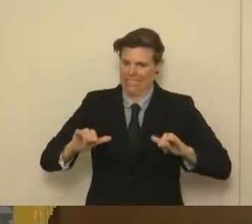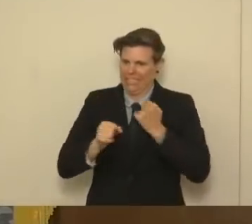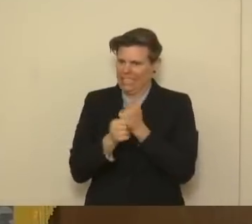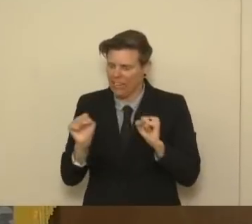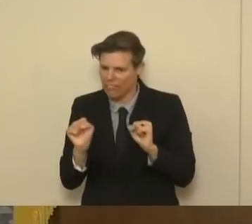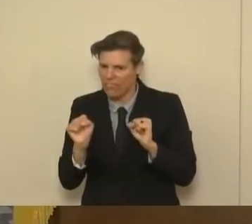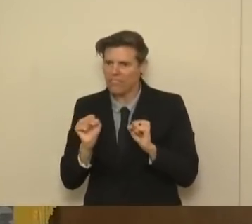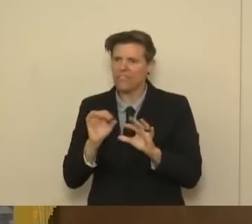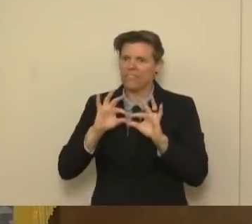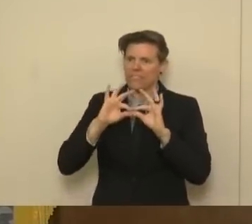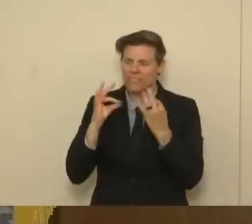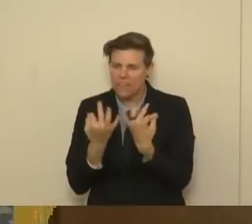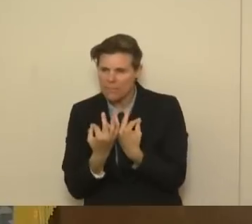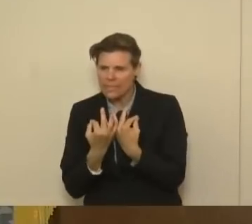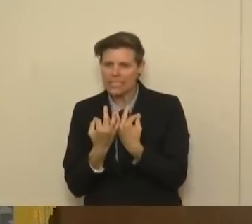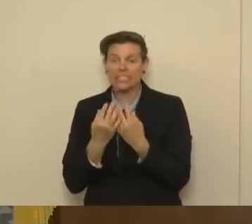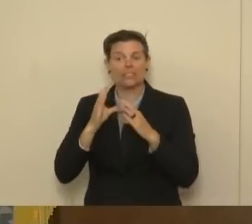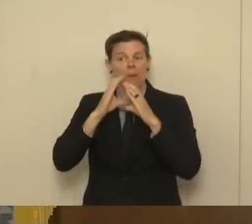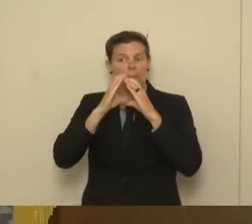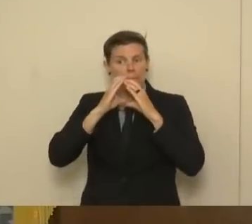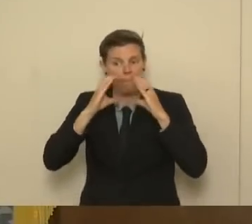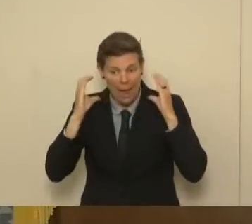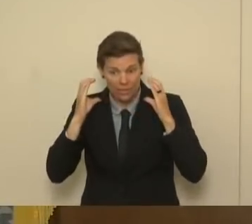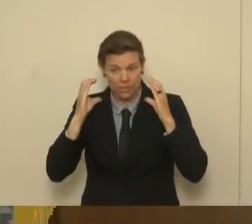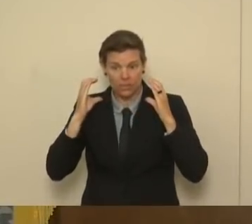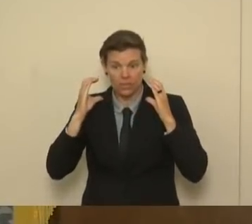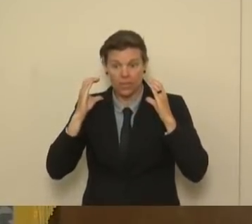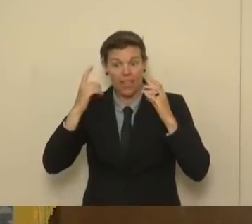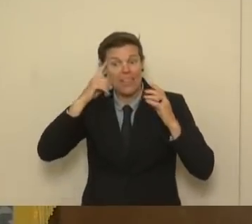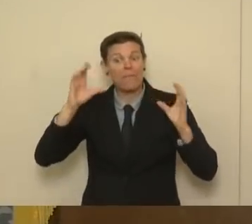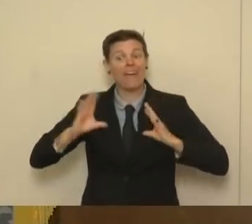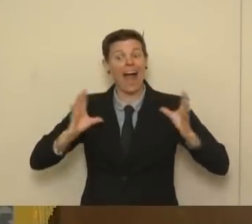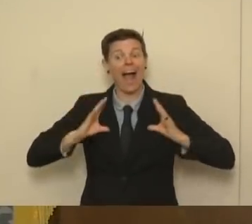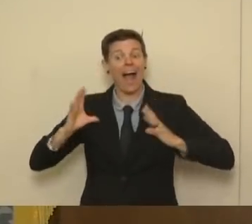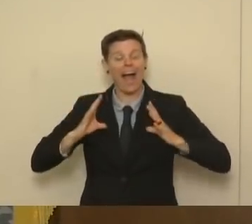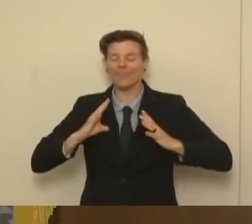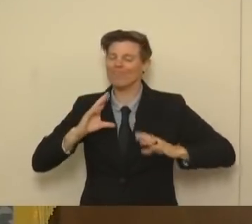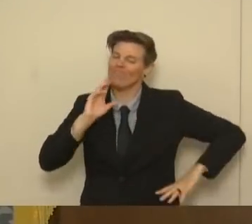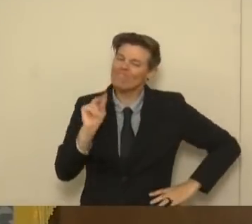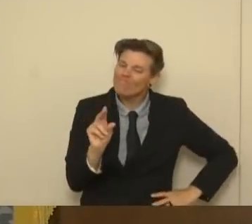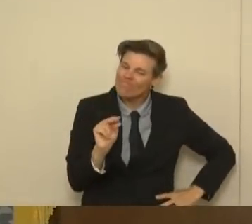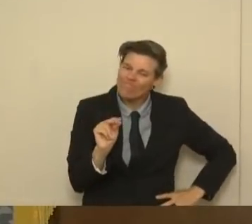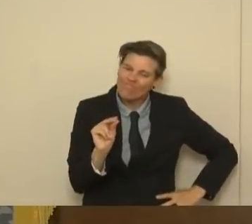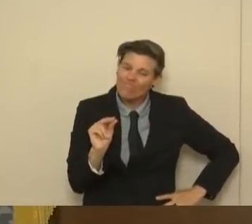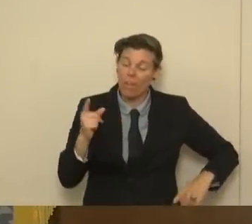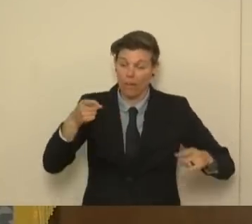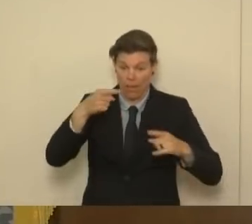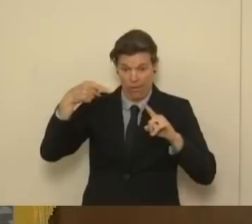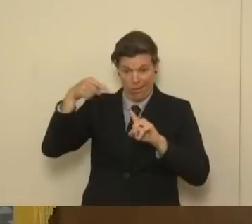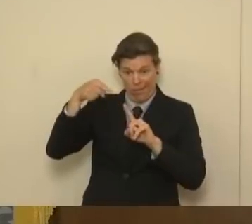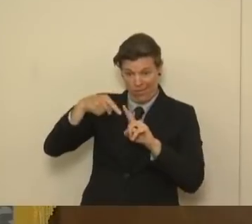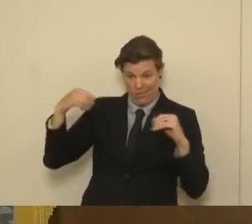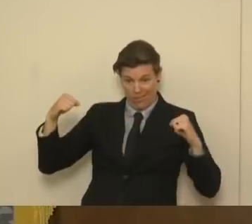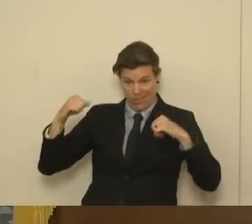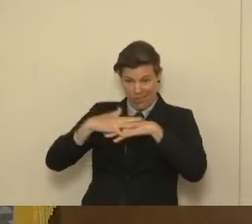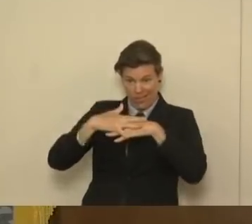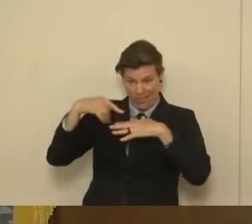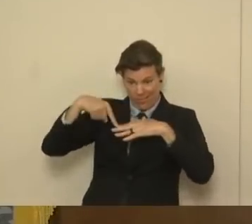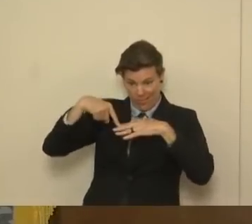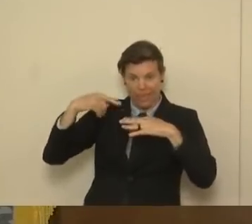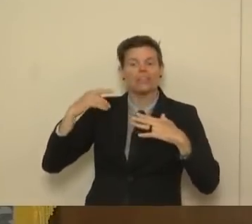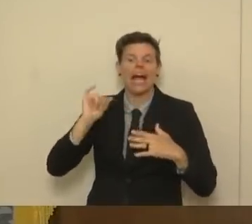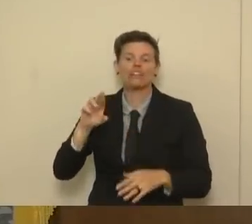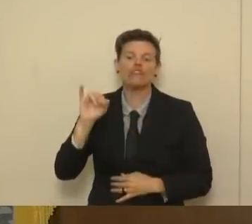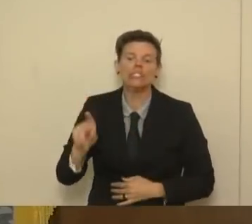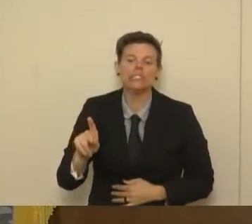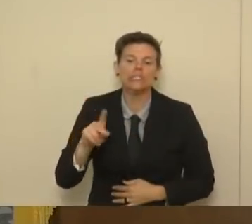masks, it's going to be fine. It's not fine. You just create risk. And, you know, it's really painful when we